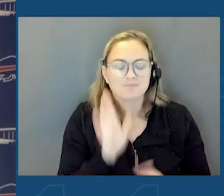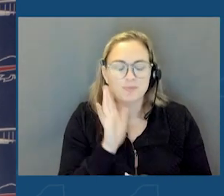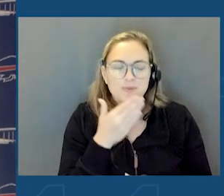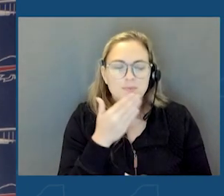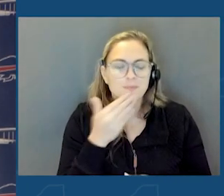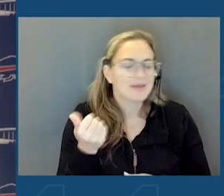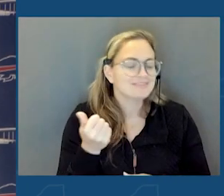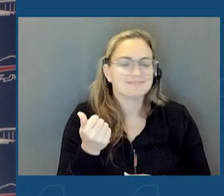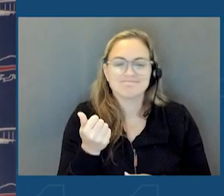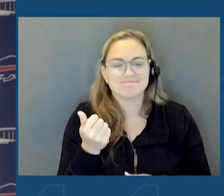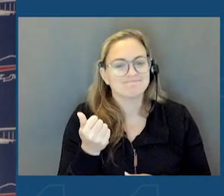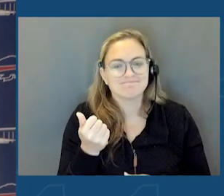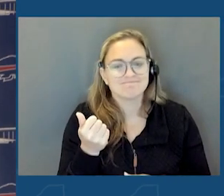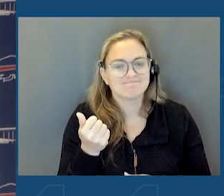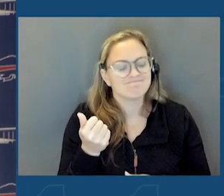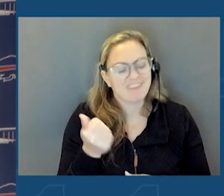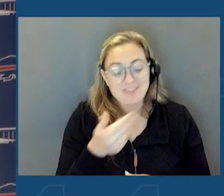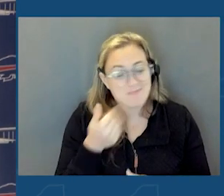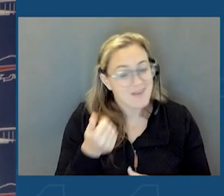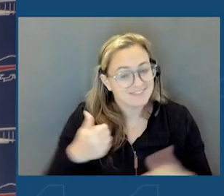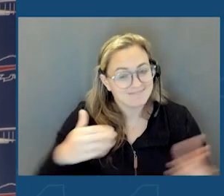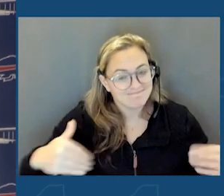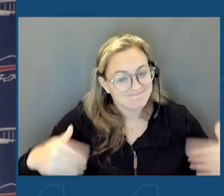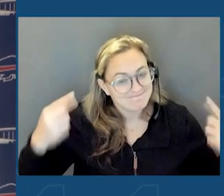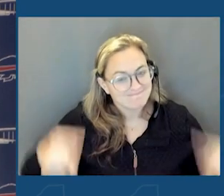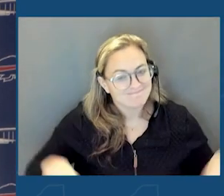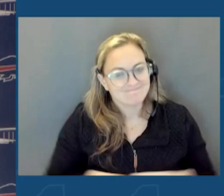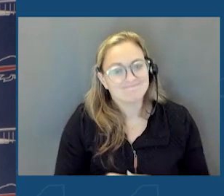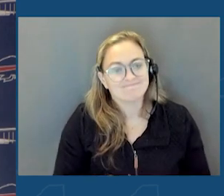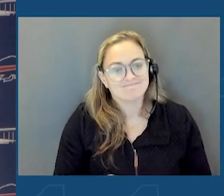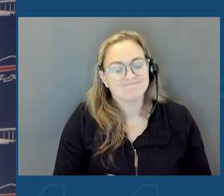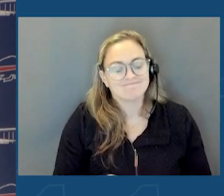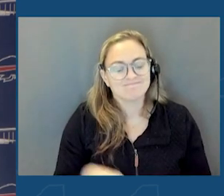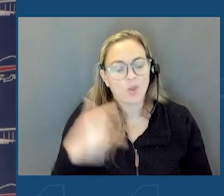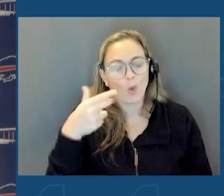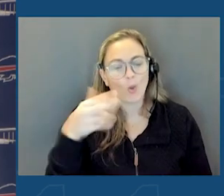truthfully, the best is yet to come. Thank you all, and go Bills.